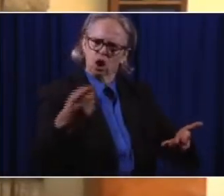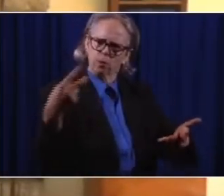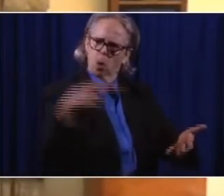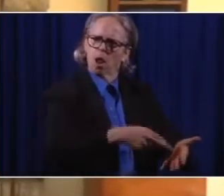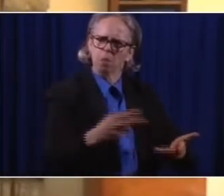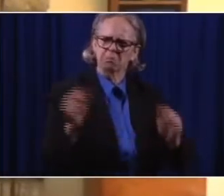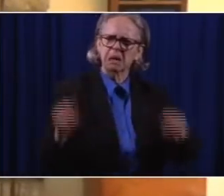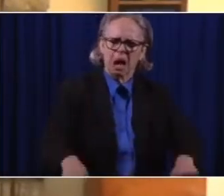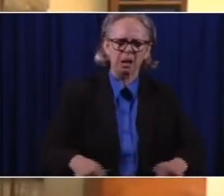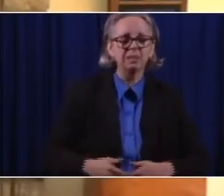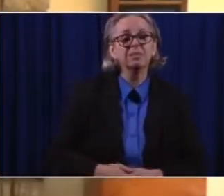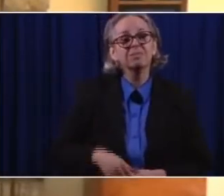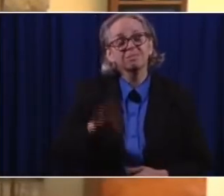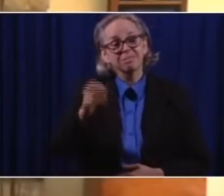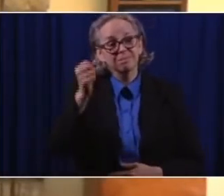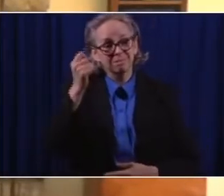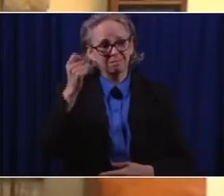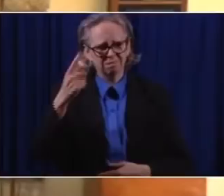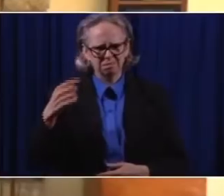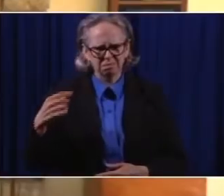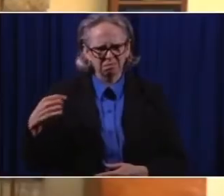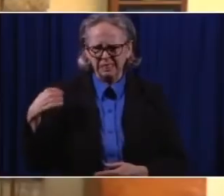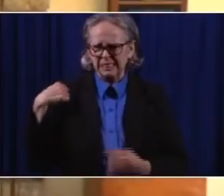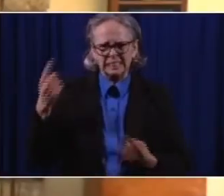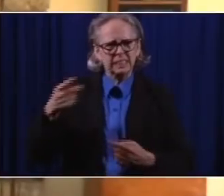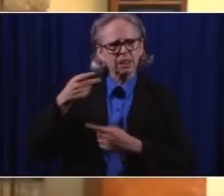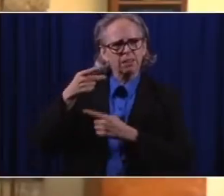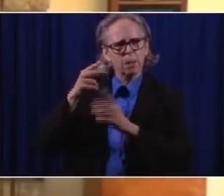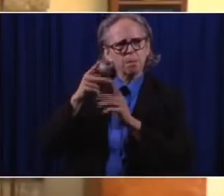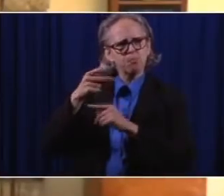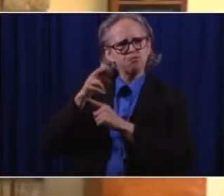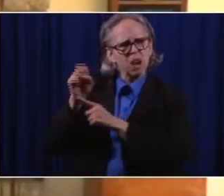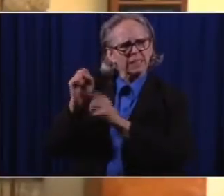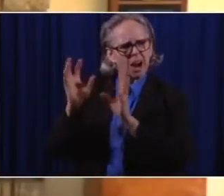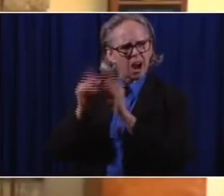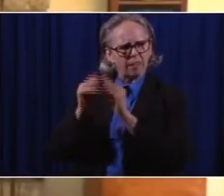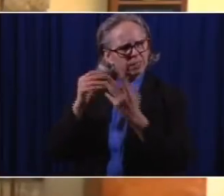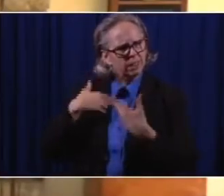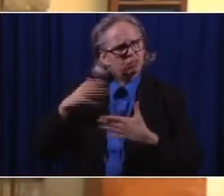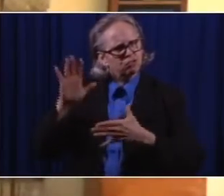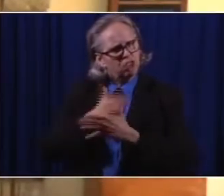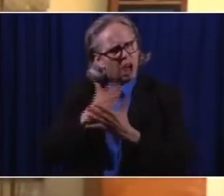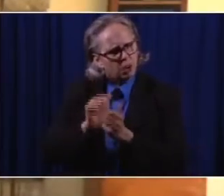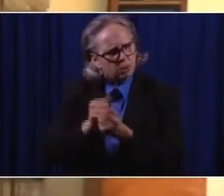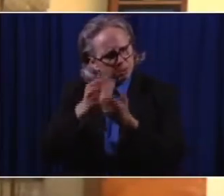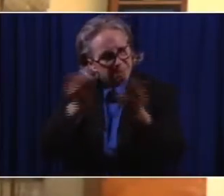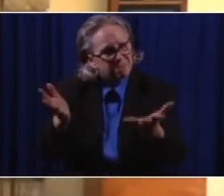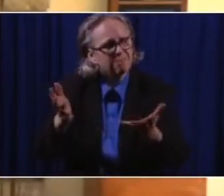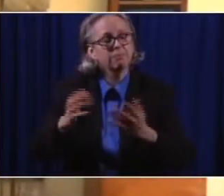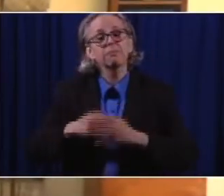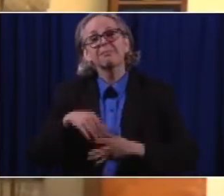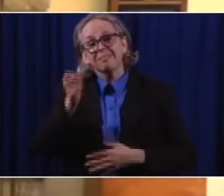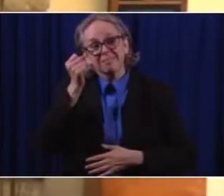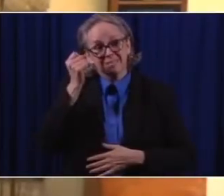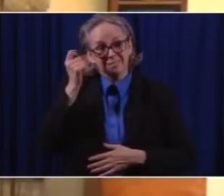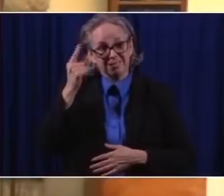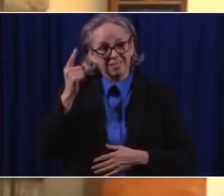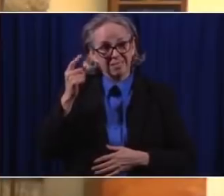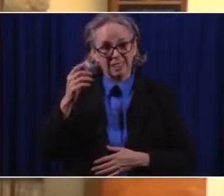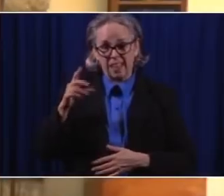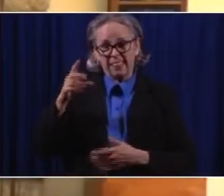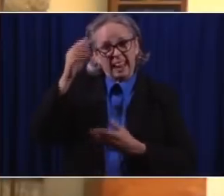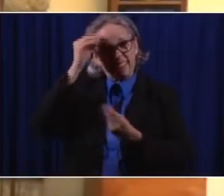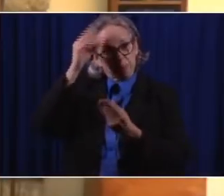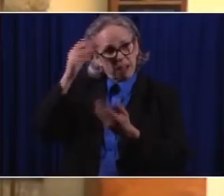conference before, the data is collected at the local level. And it is not set up in a